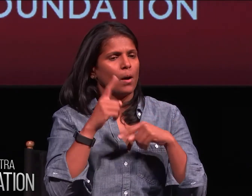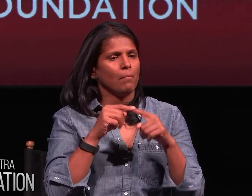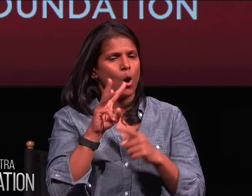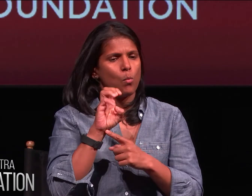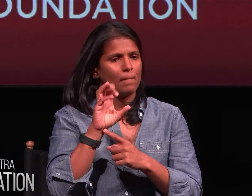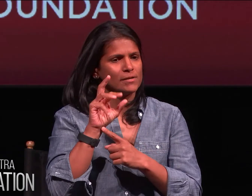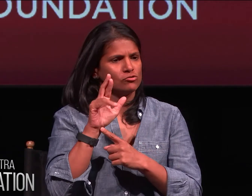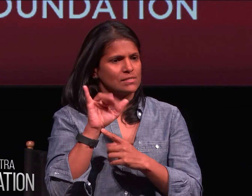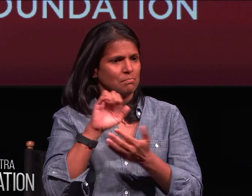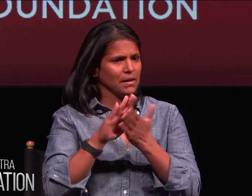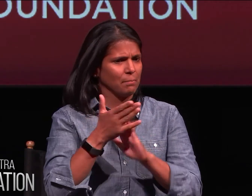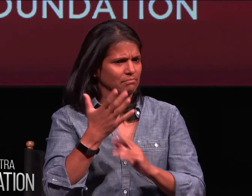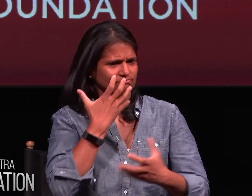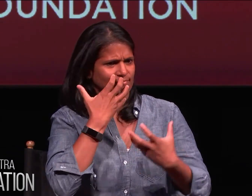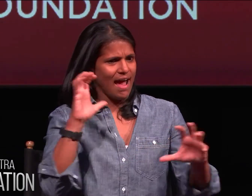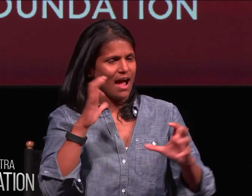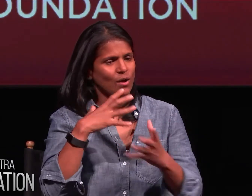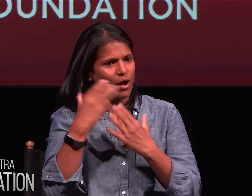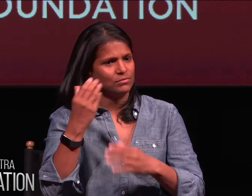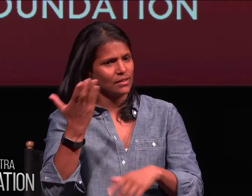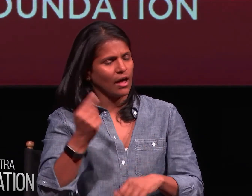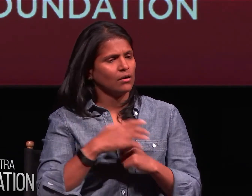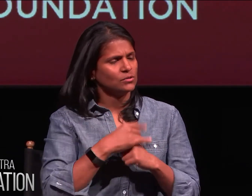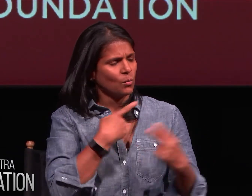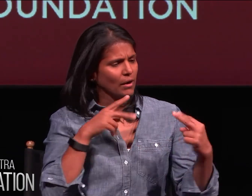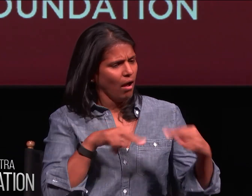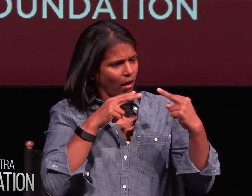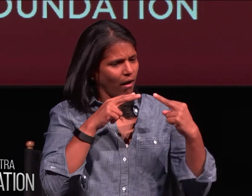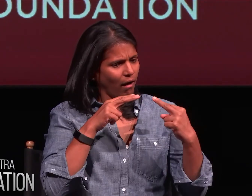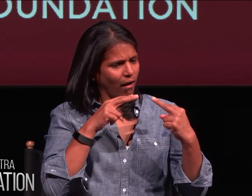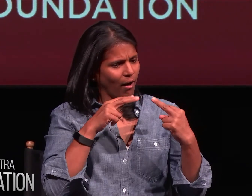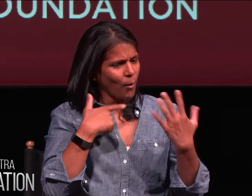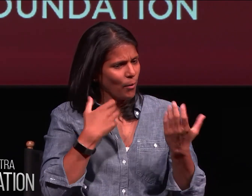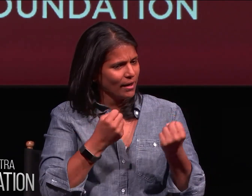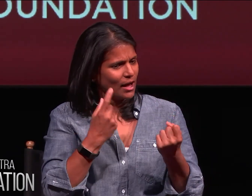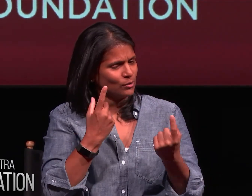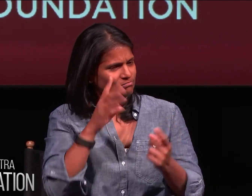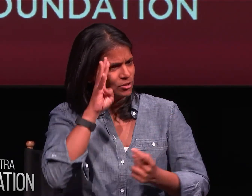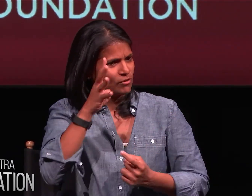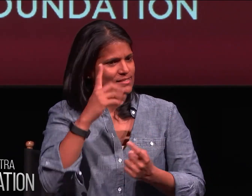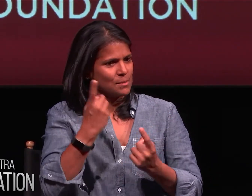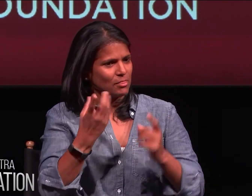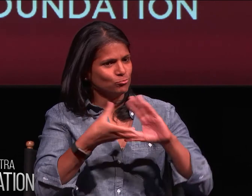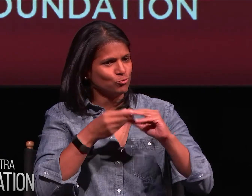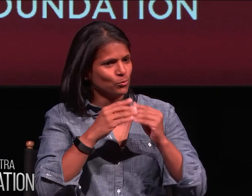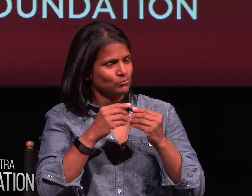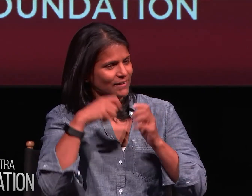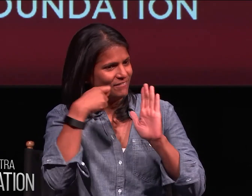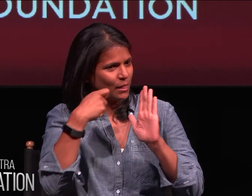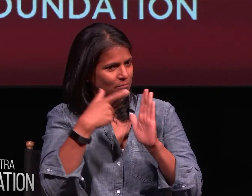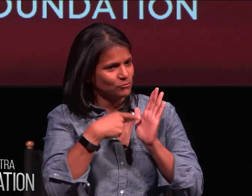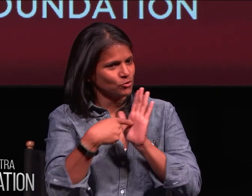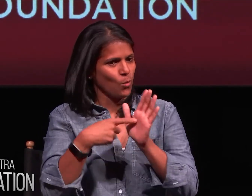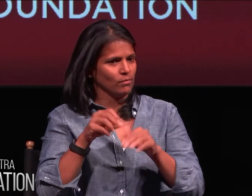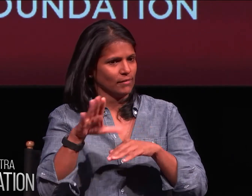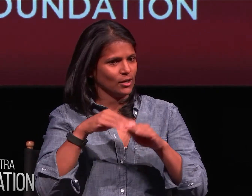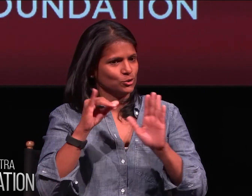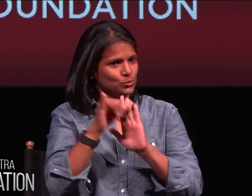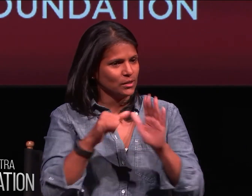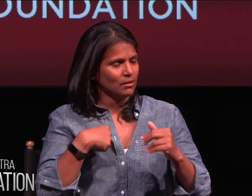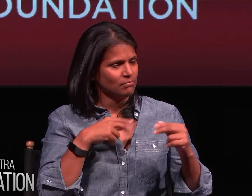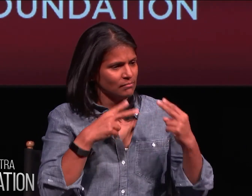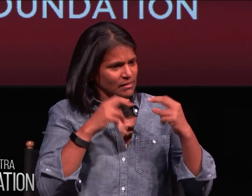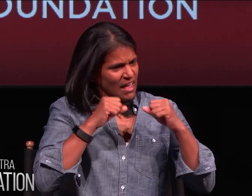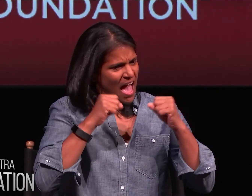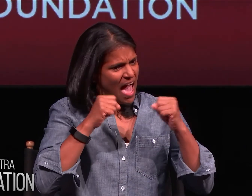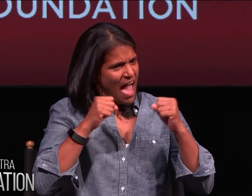workshops, and we learned more about web series that they're so popular, and we thought, why not create